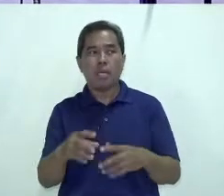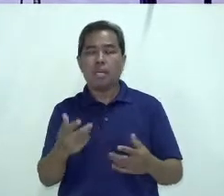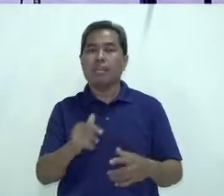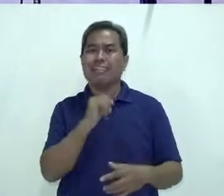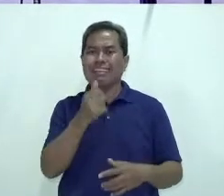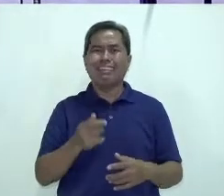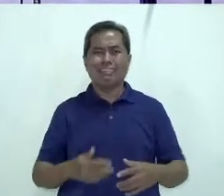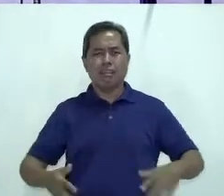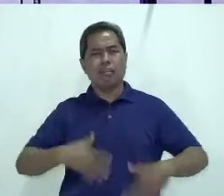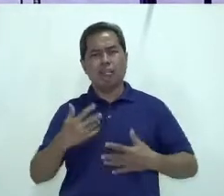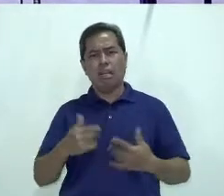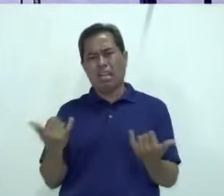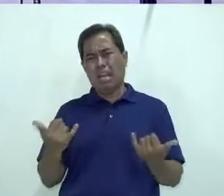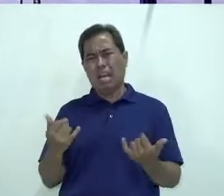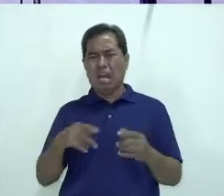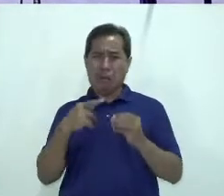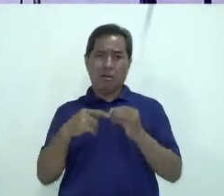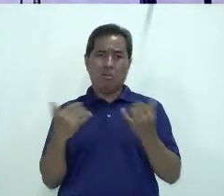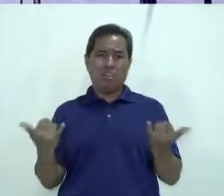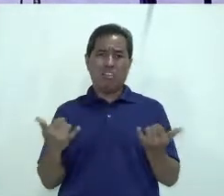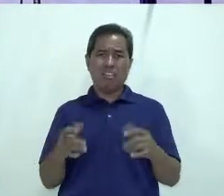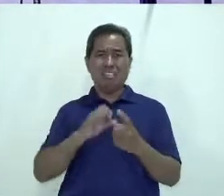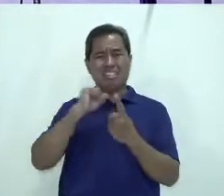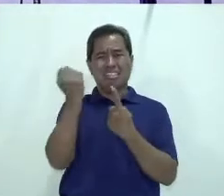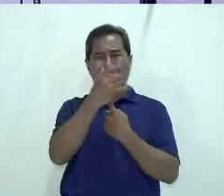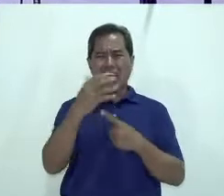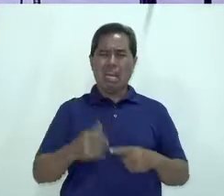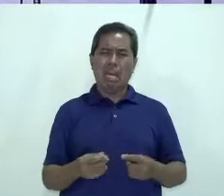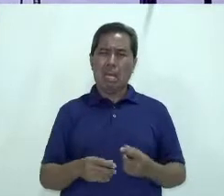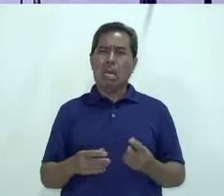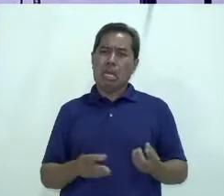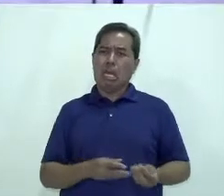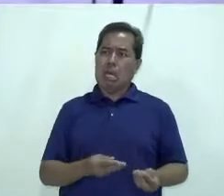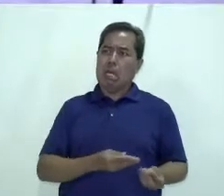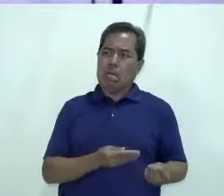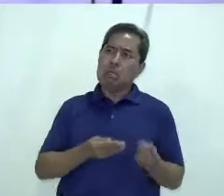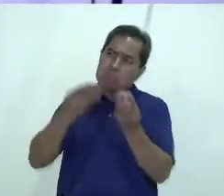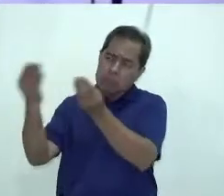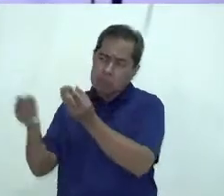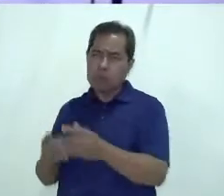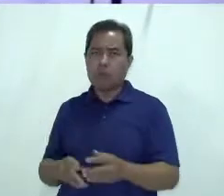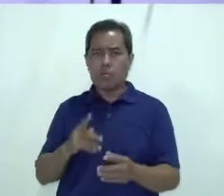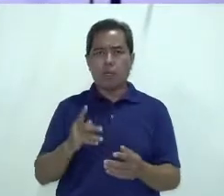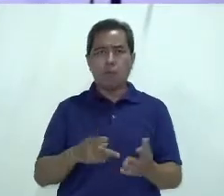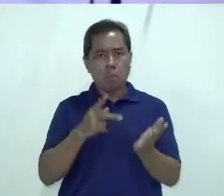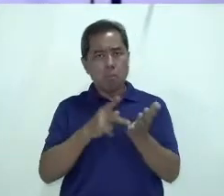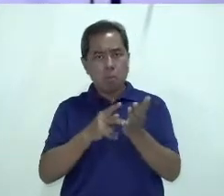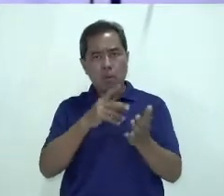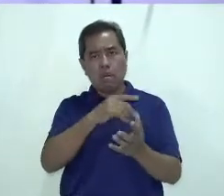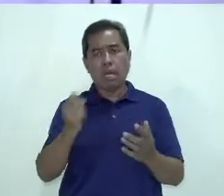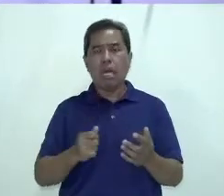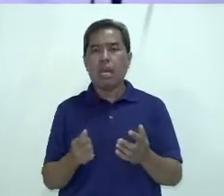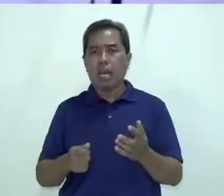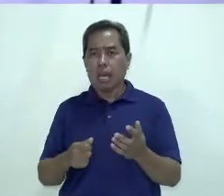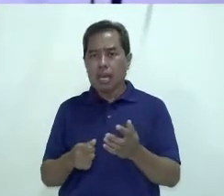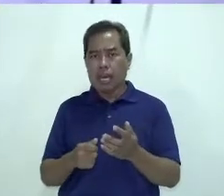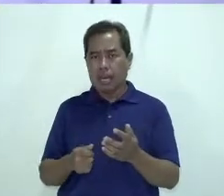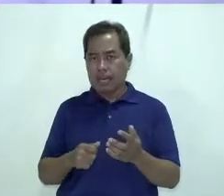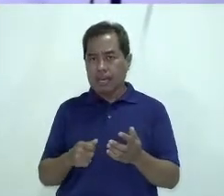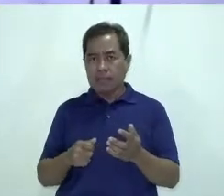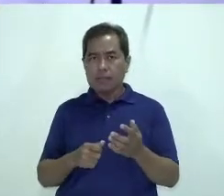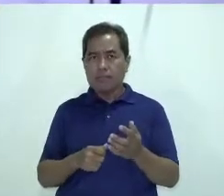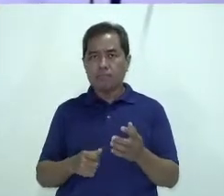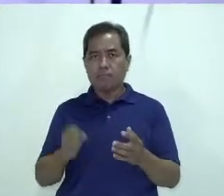happy about this situation and ended up bringing Paul and Silas to the courts in